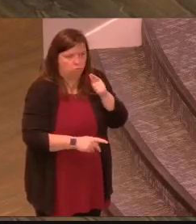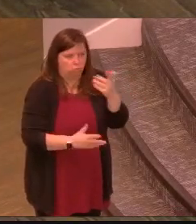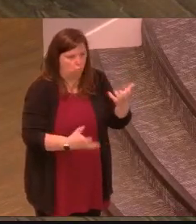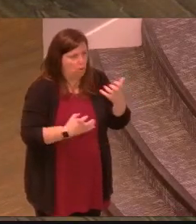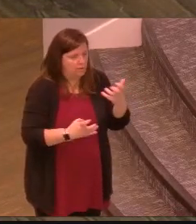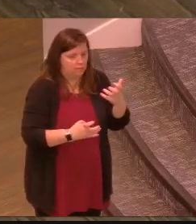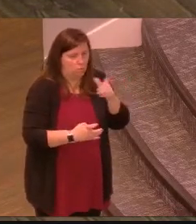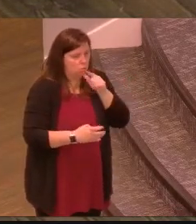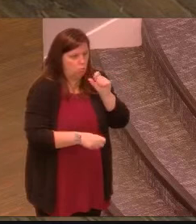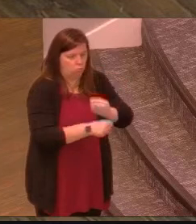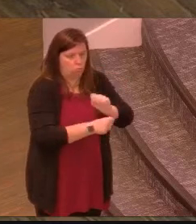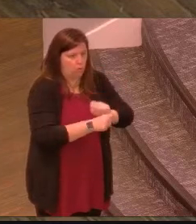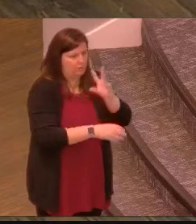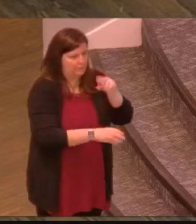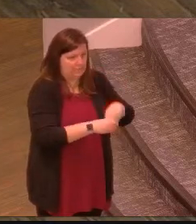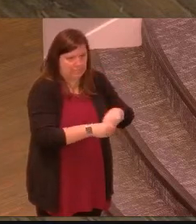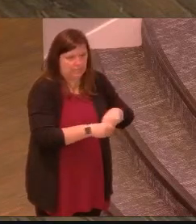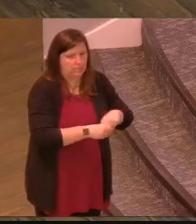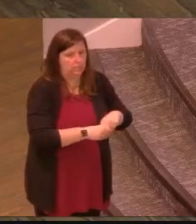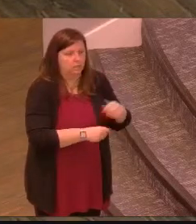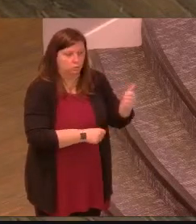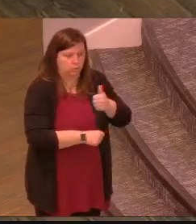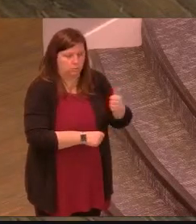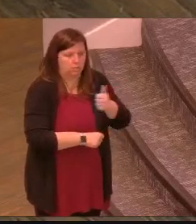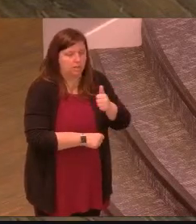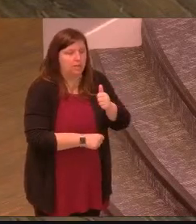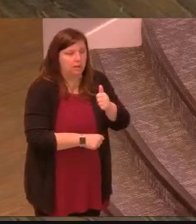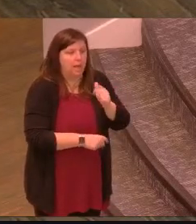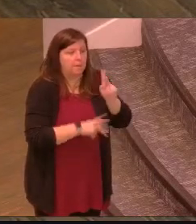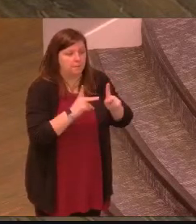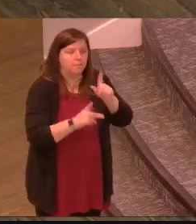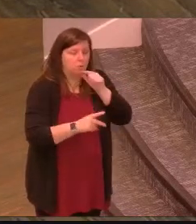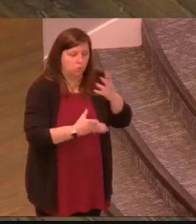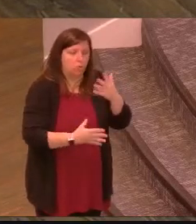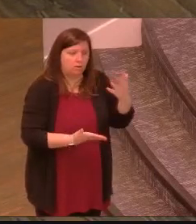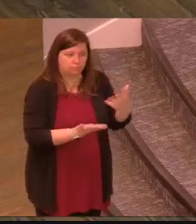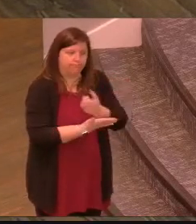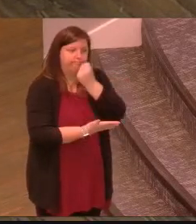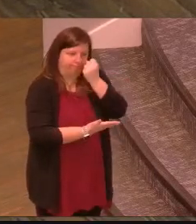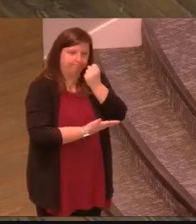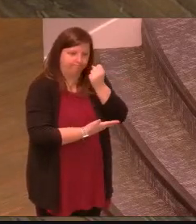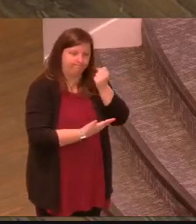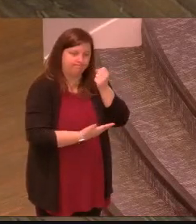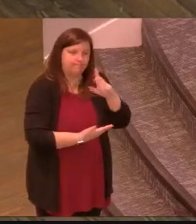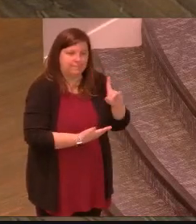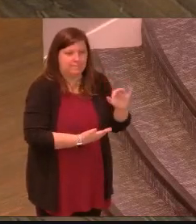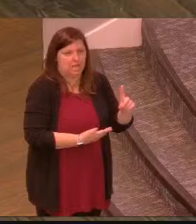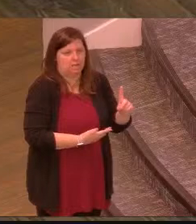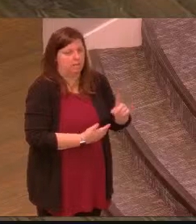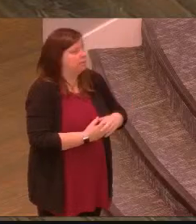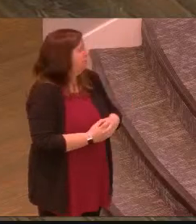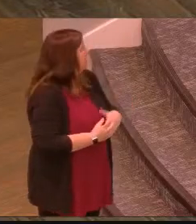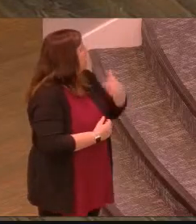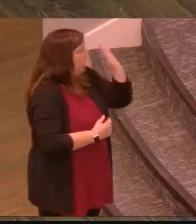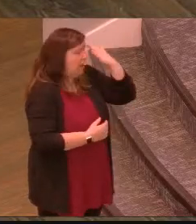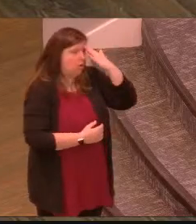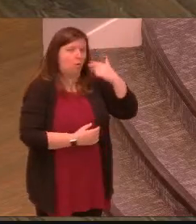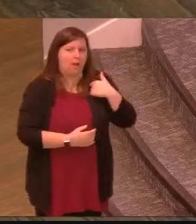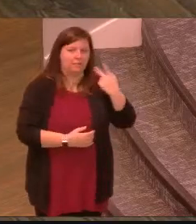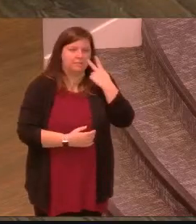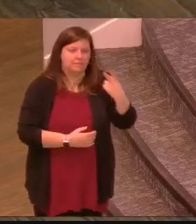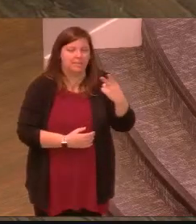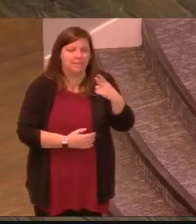transportation, and those who wanted to take advantage of it did. I know I see buses parked at some of our